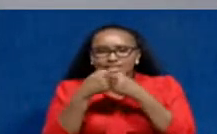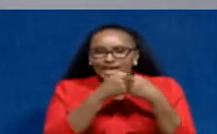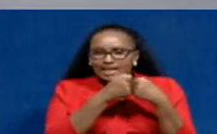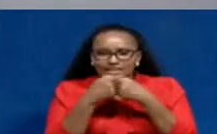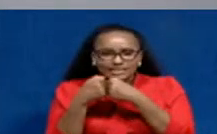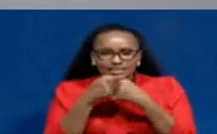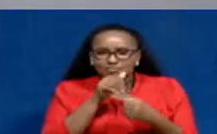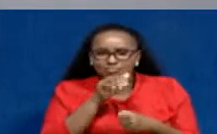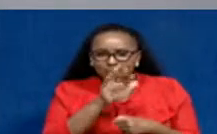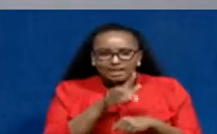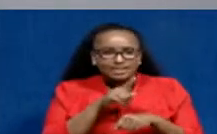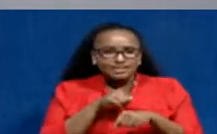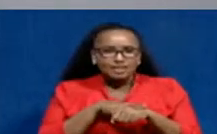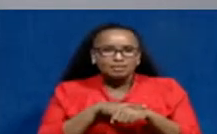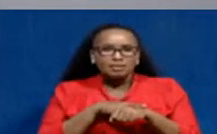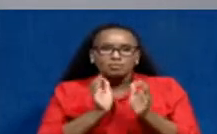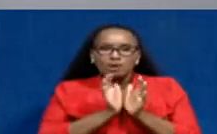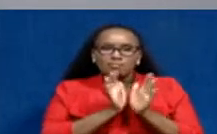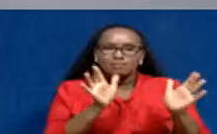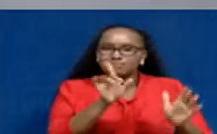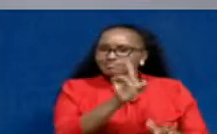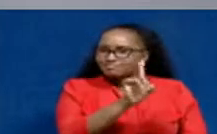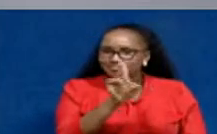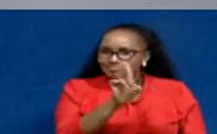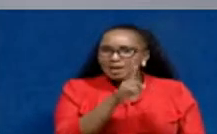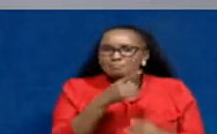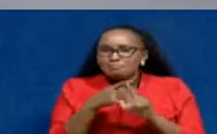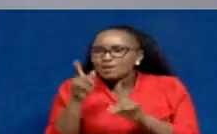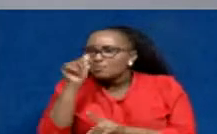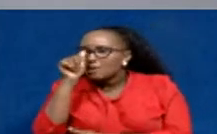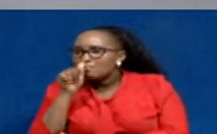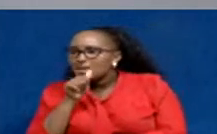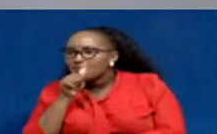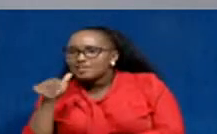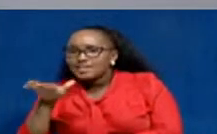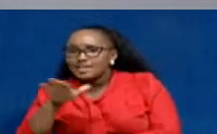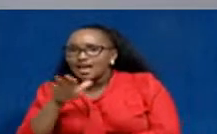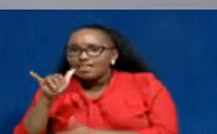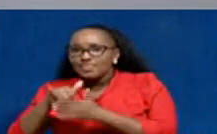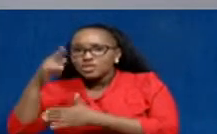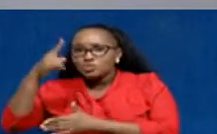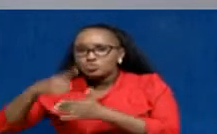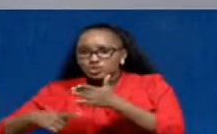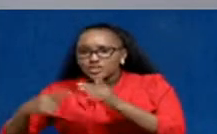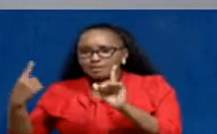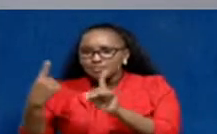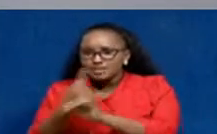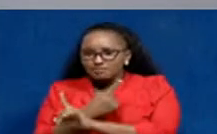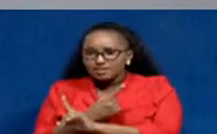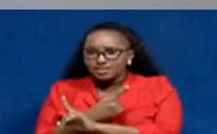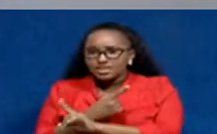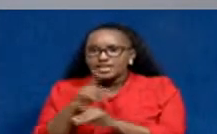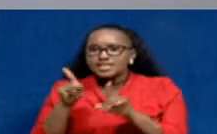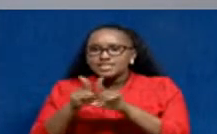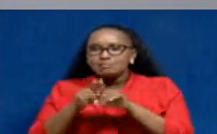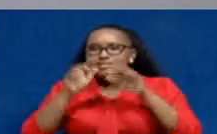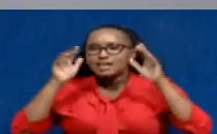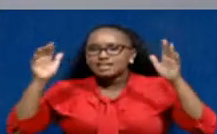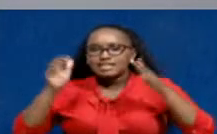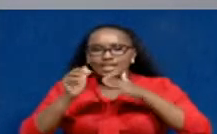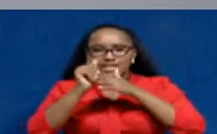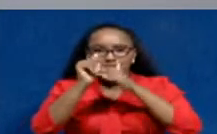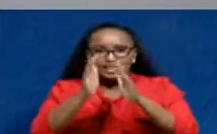moments, not in public, but in seclusion, is what distinguishes him as a great